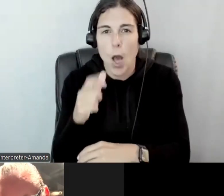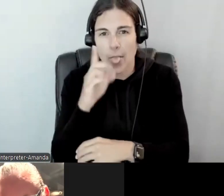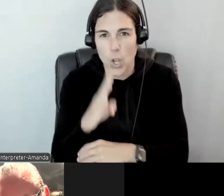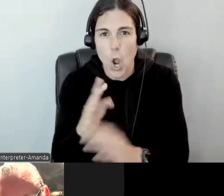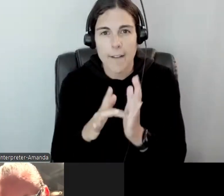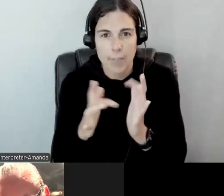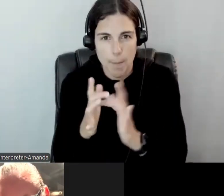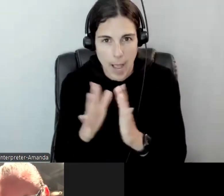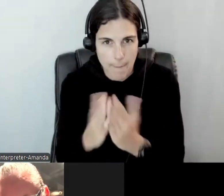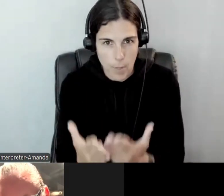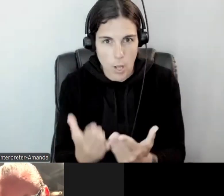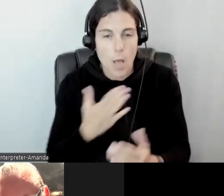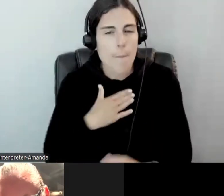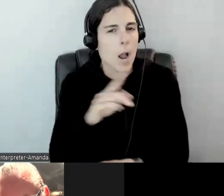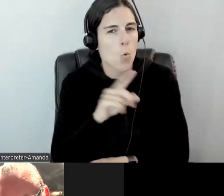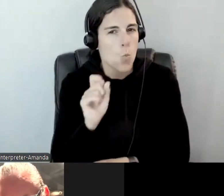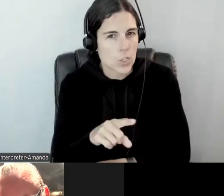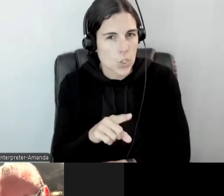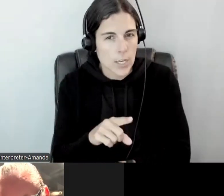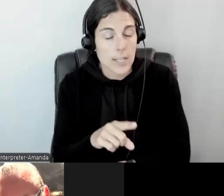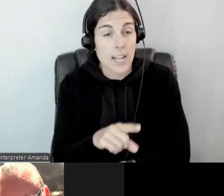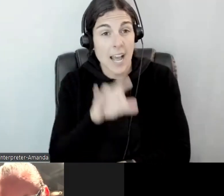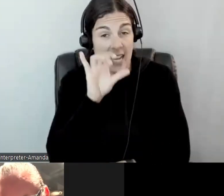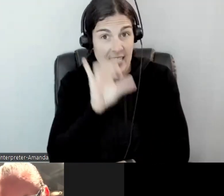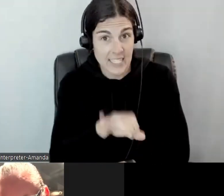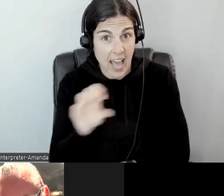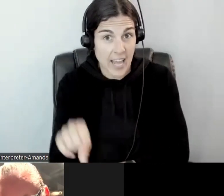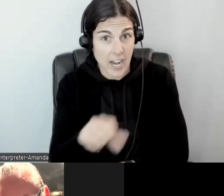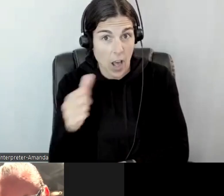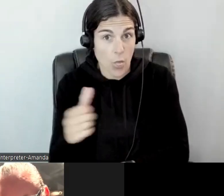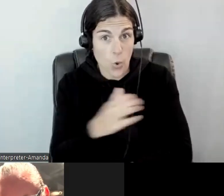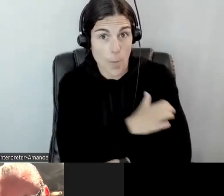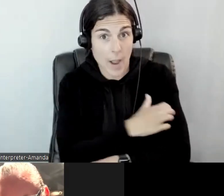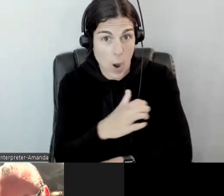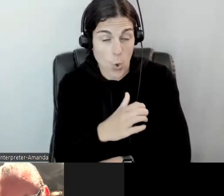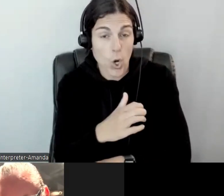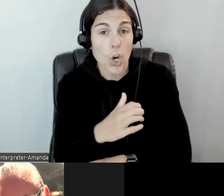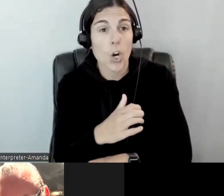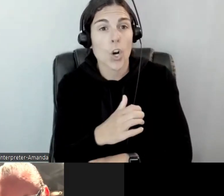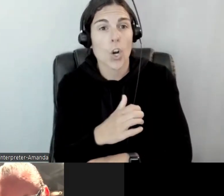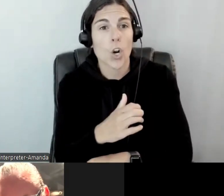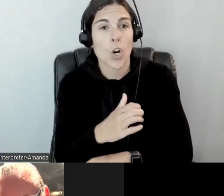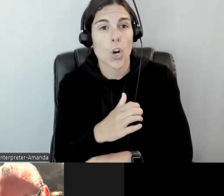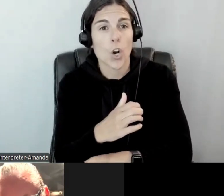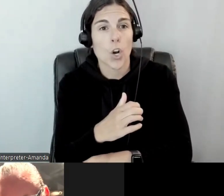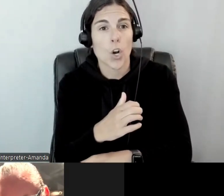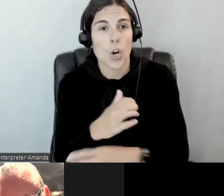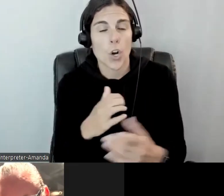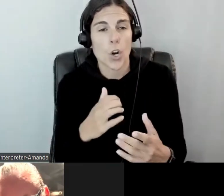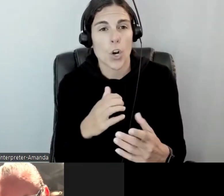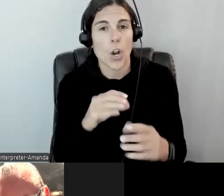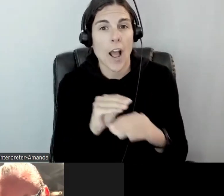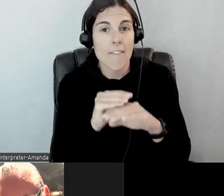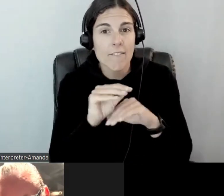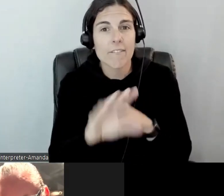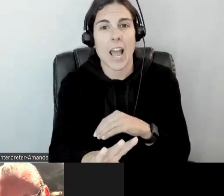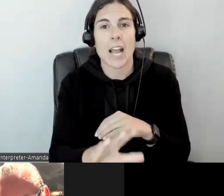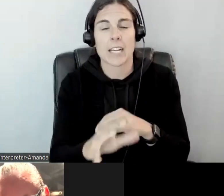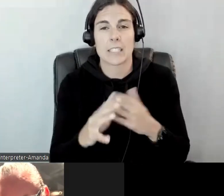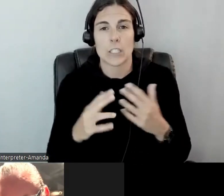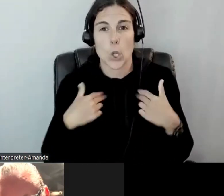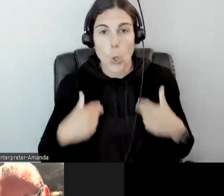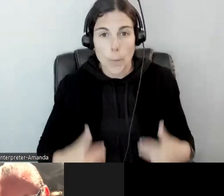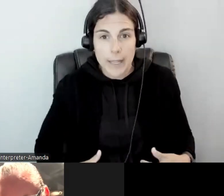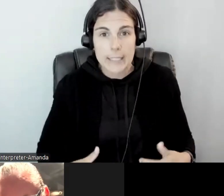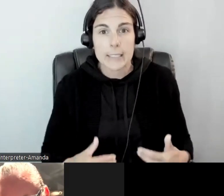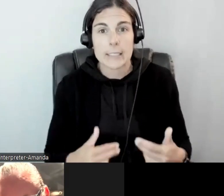My question would have been, does that other higher power or spiritual force interject into human affairs? Does it